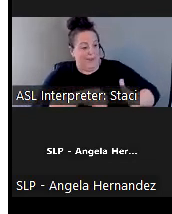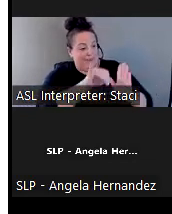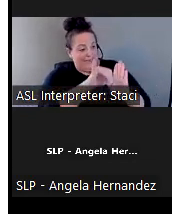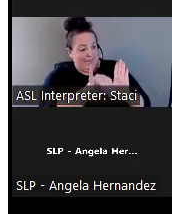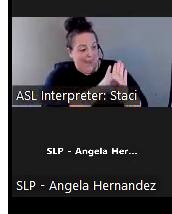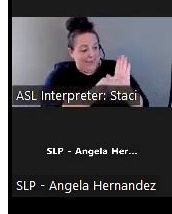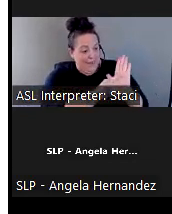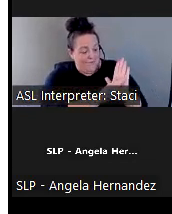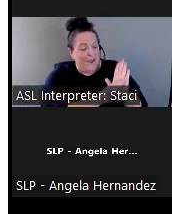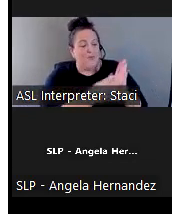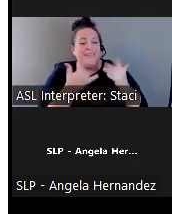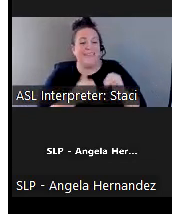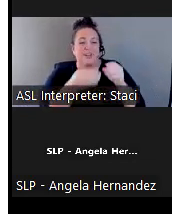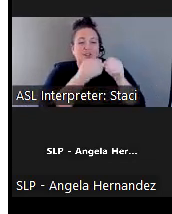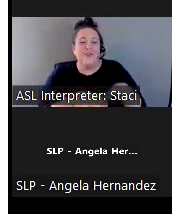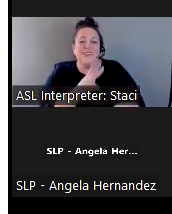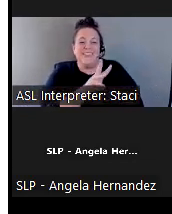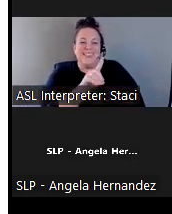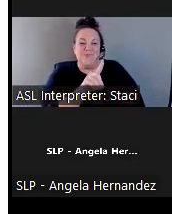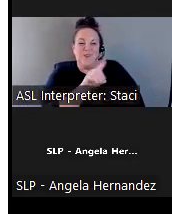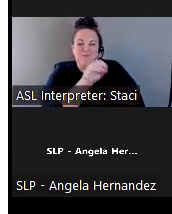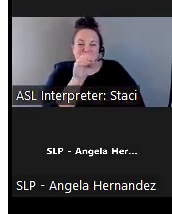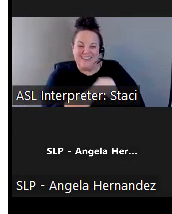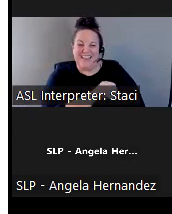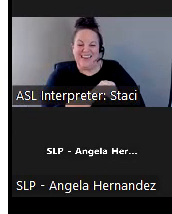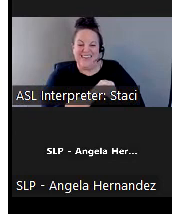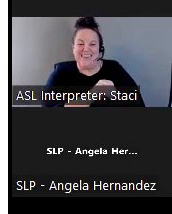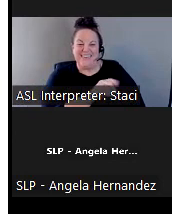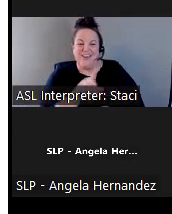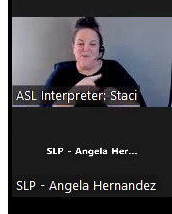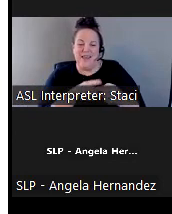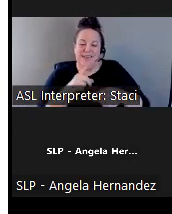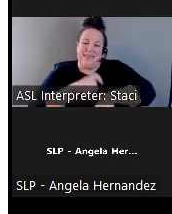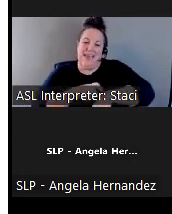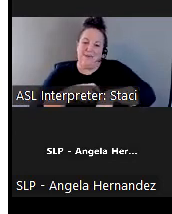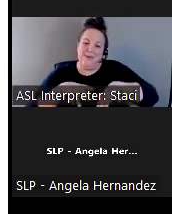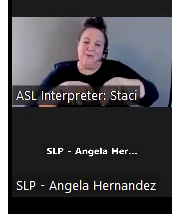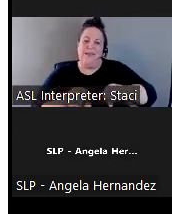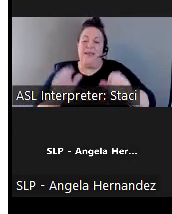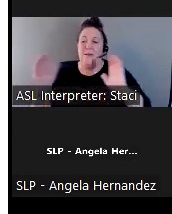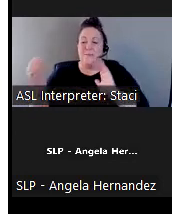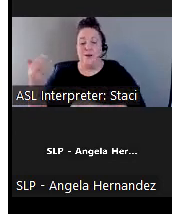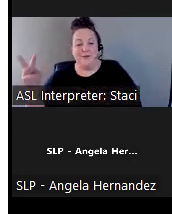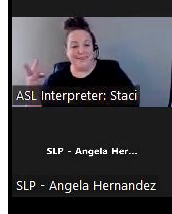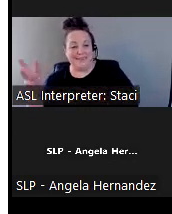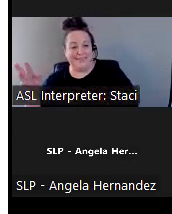in Texas lose 61% at the point of intervention compared to 16%